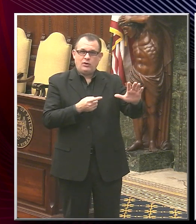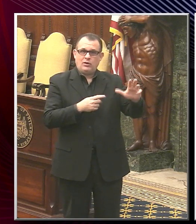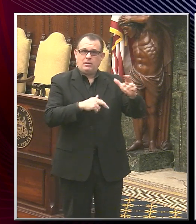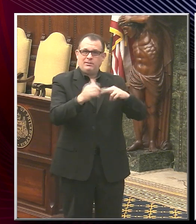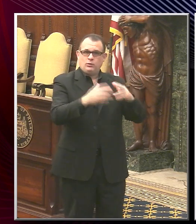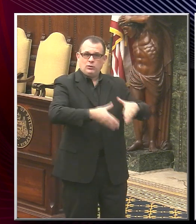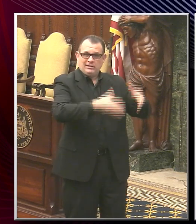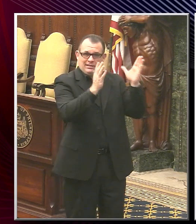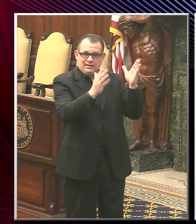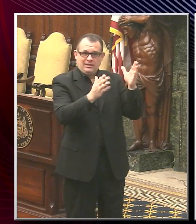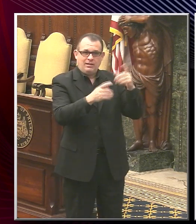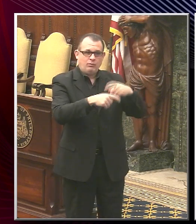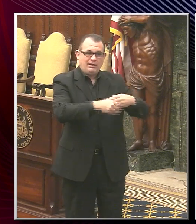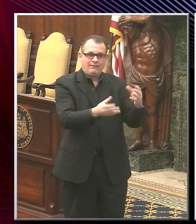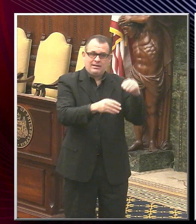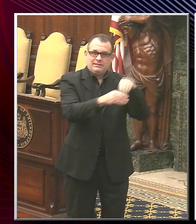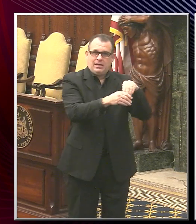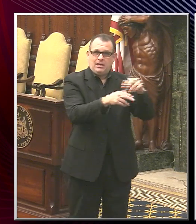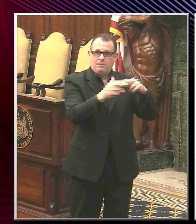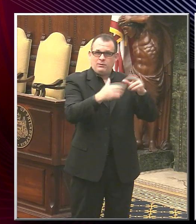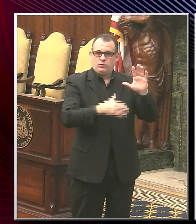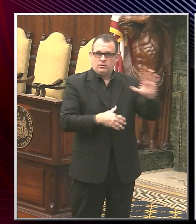groups. Thank you.